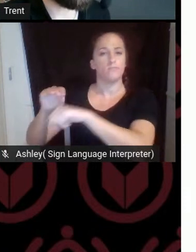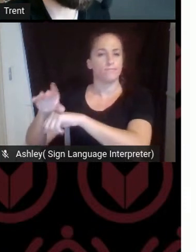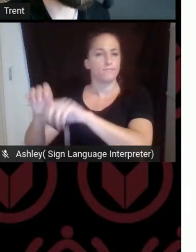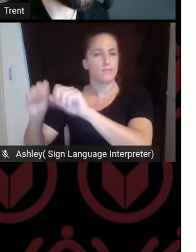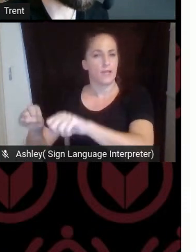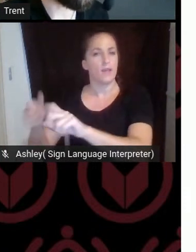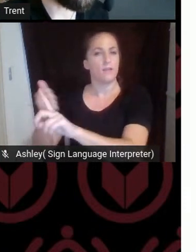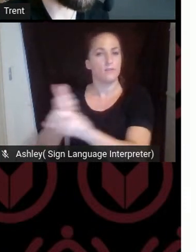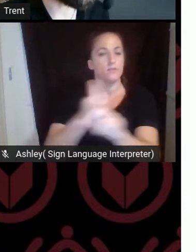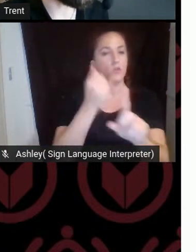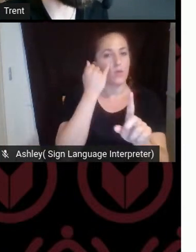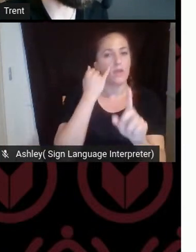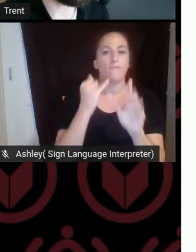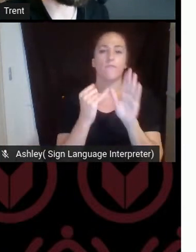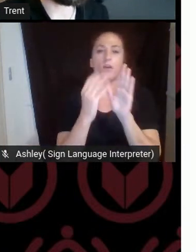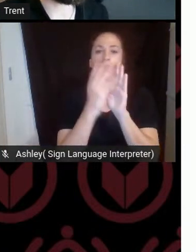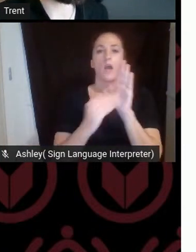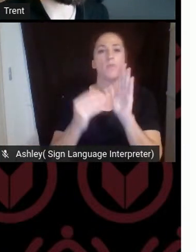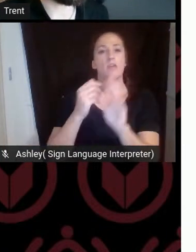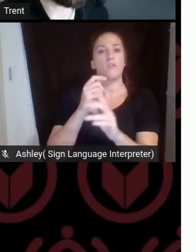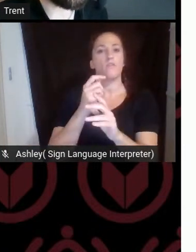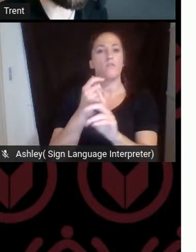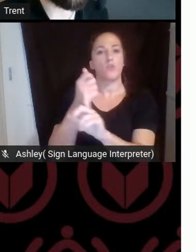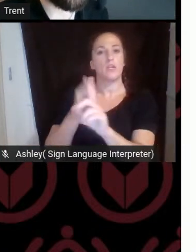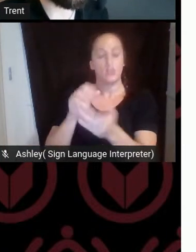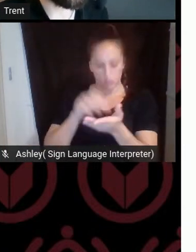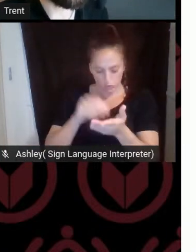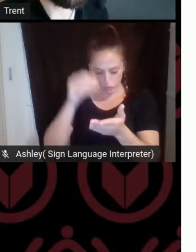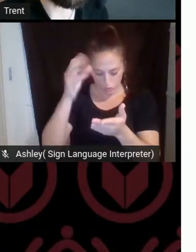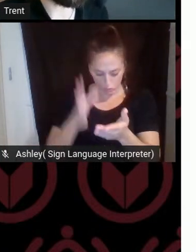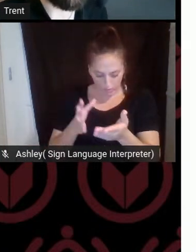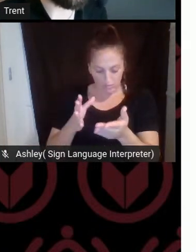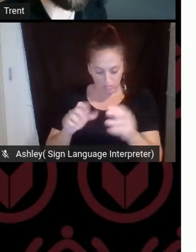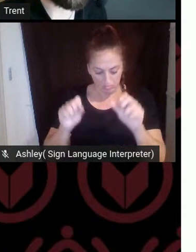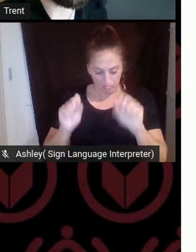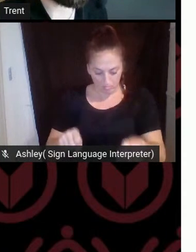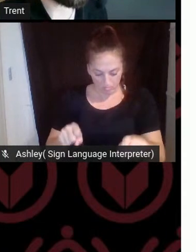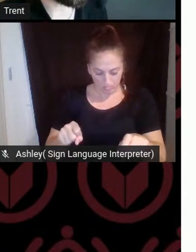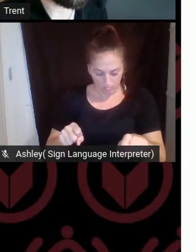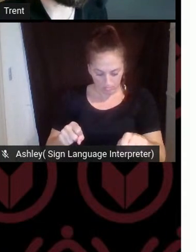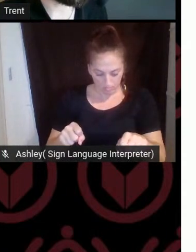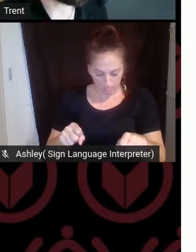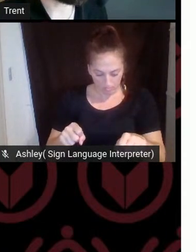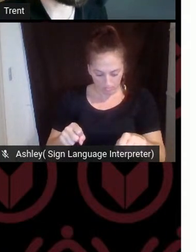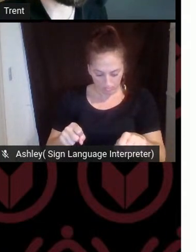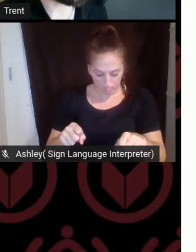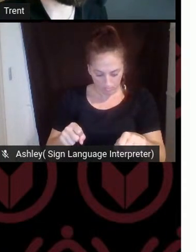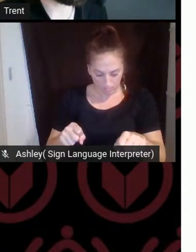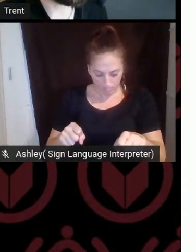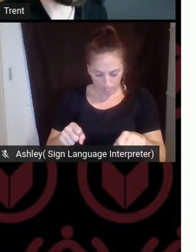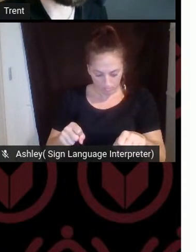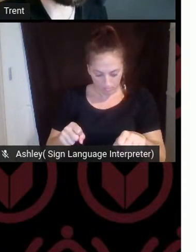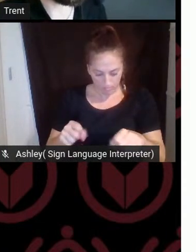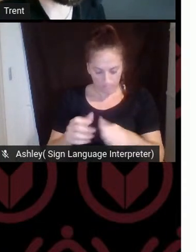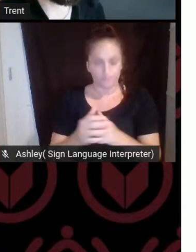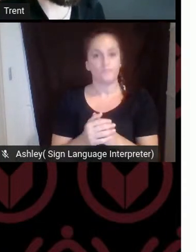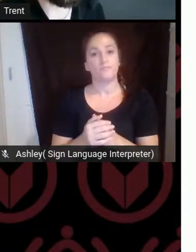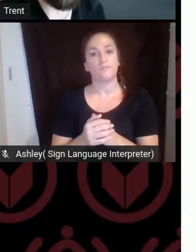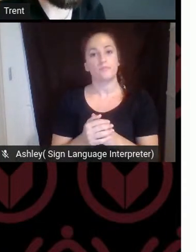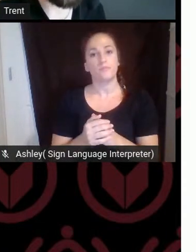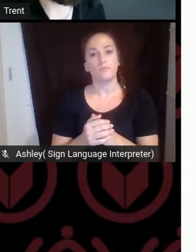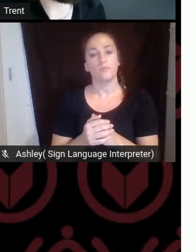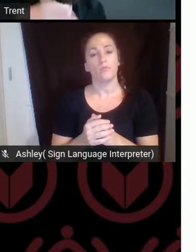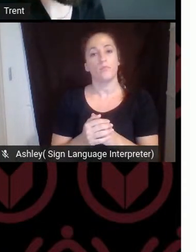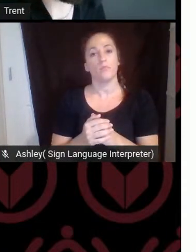each student. Now, what this will do is if a student clicks on that, it will automatically create a copy of this Venn diagram in his or